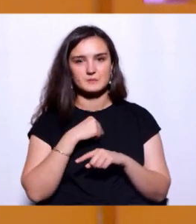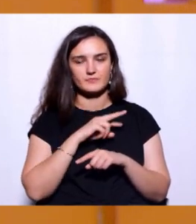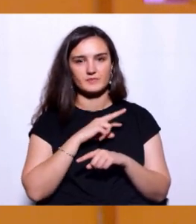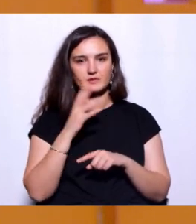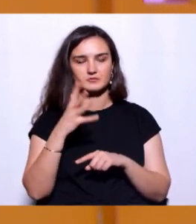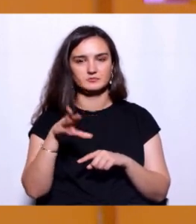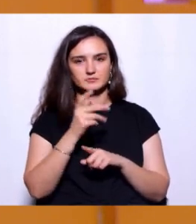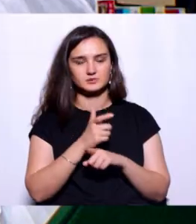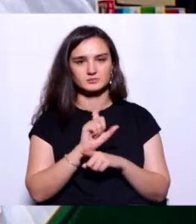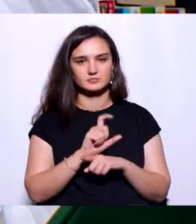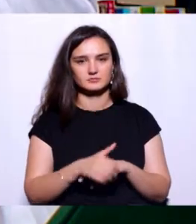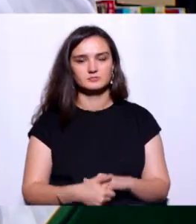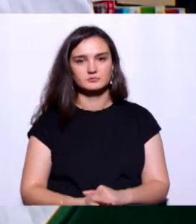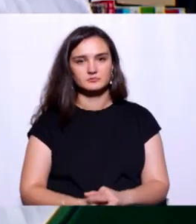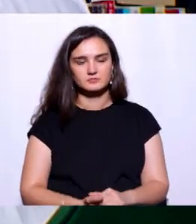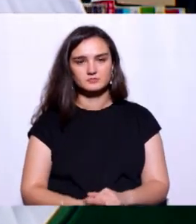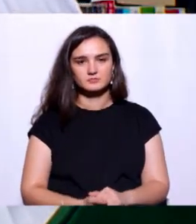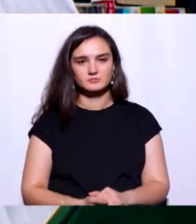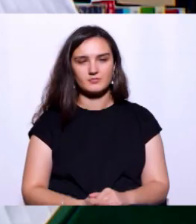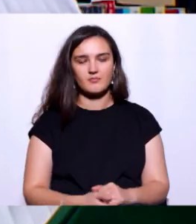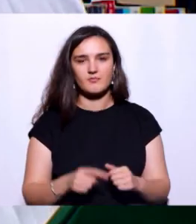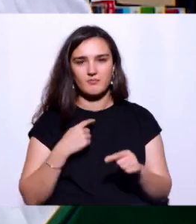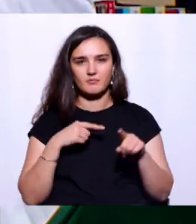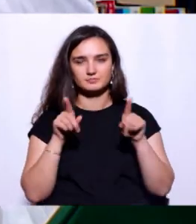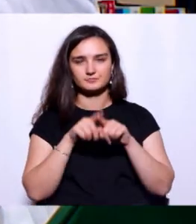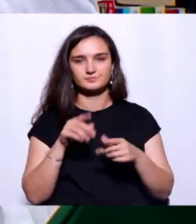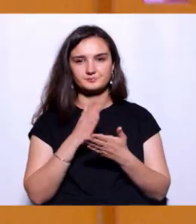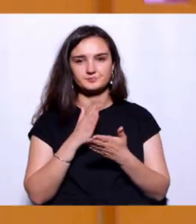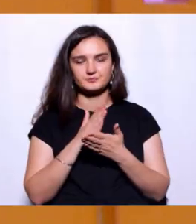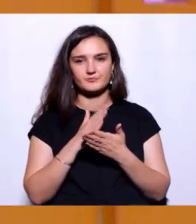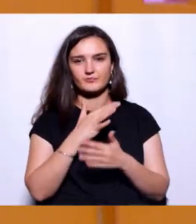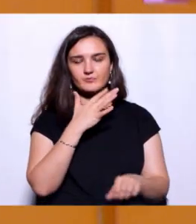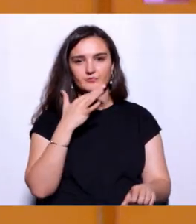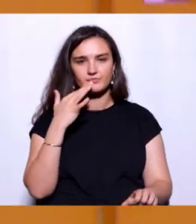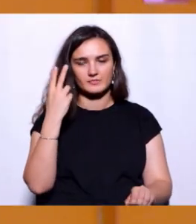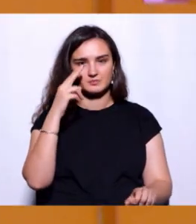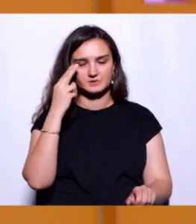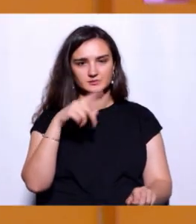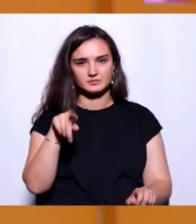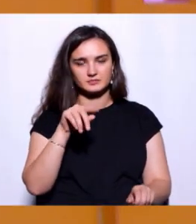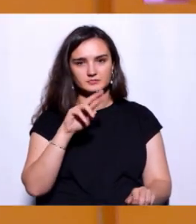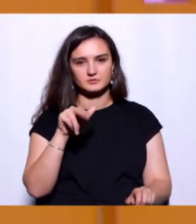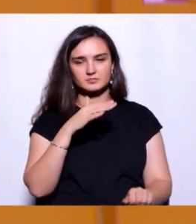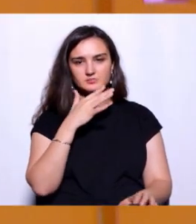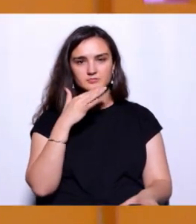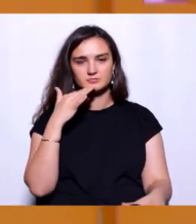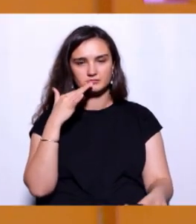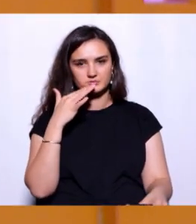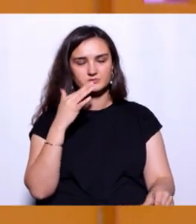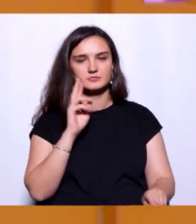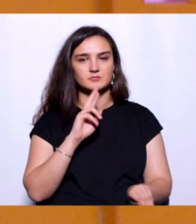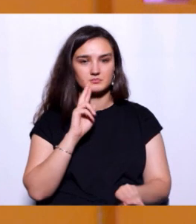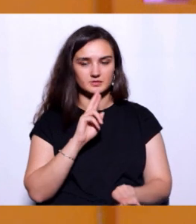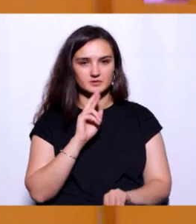love them very much. Oh, fantastic. I also have a lot of uncles and a lot of